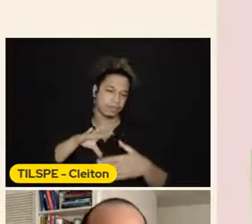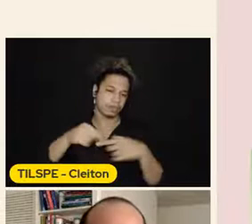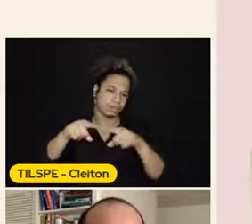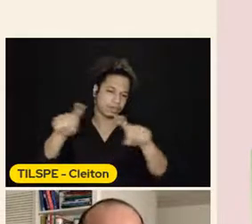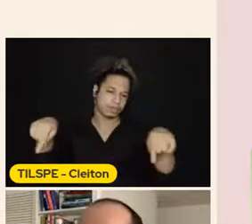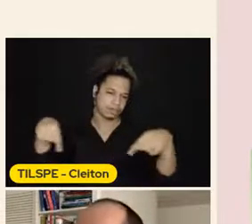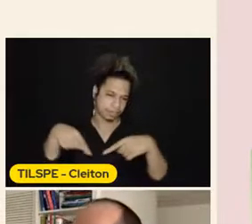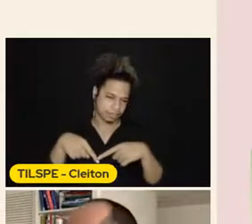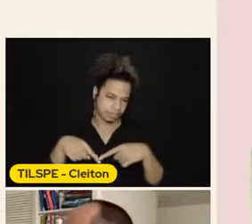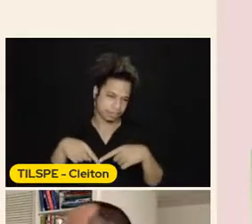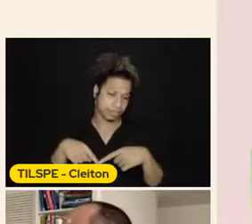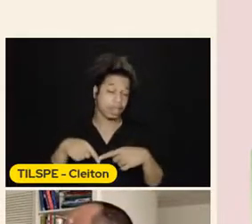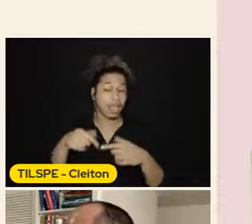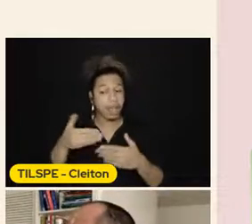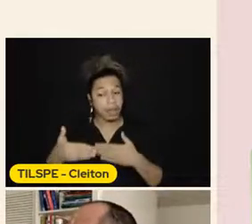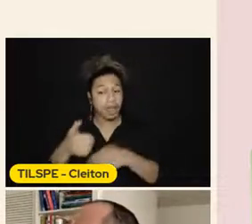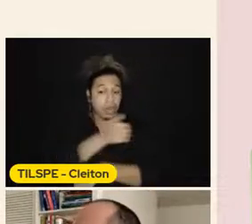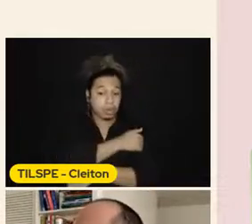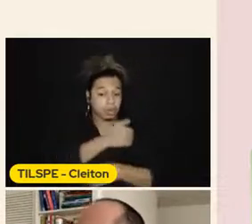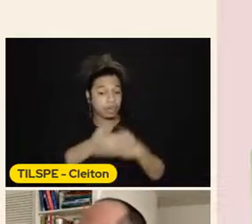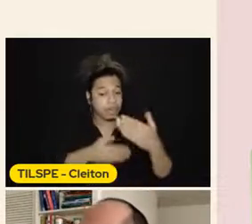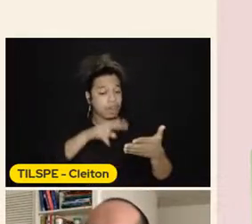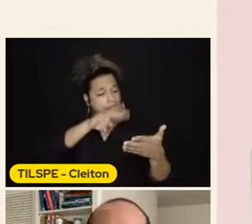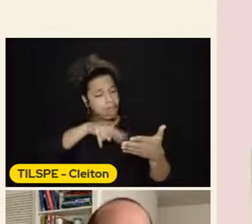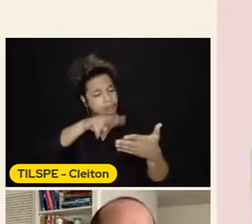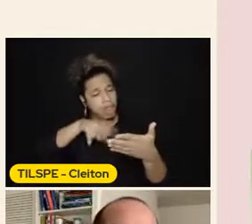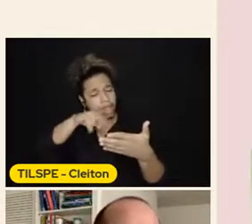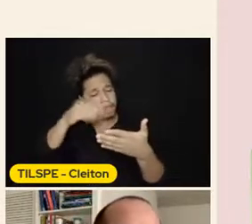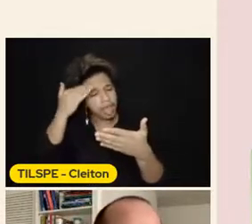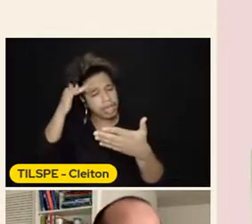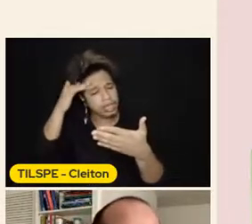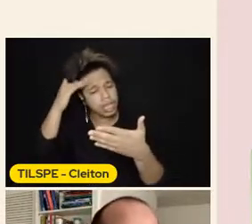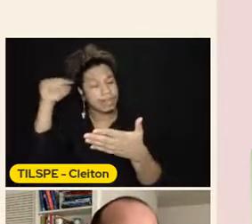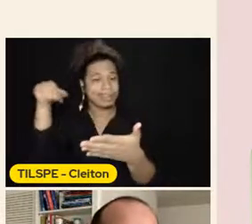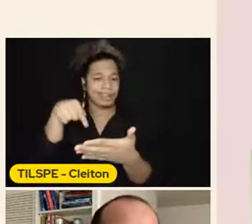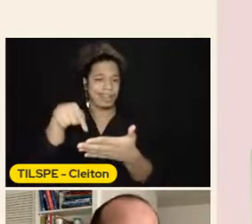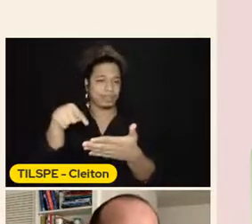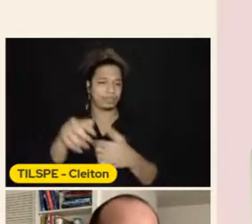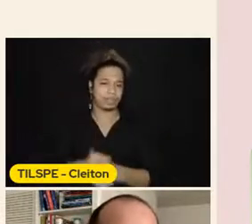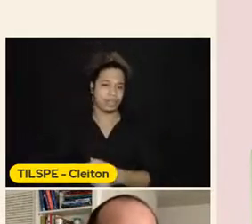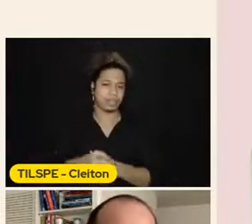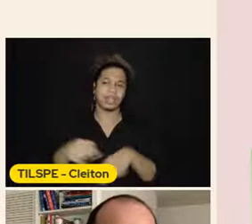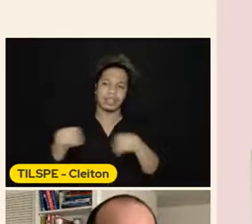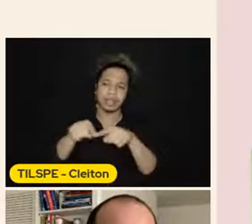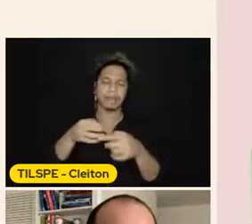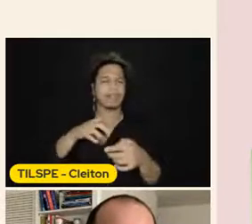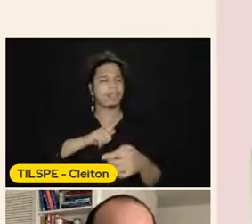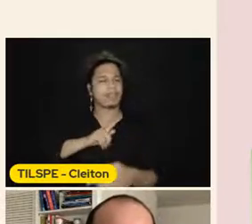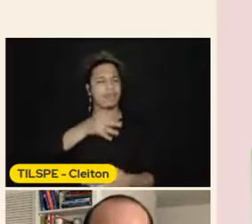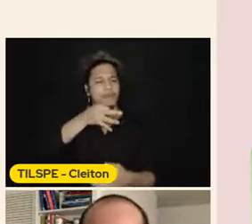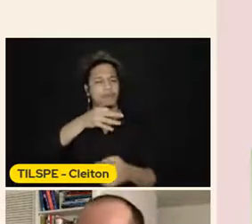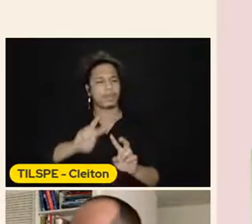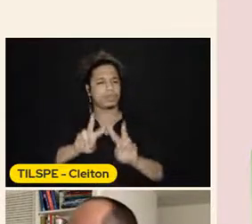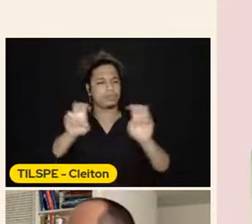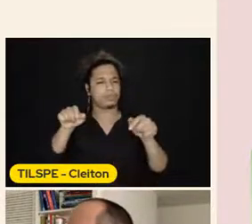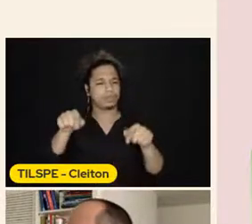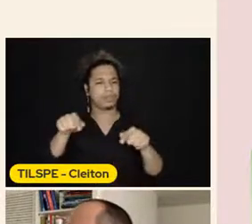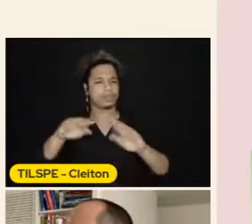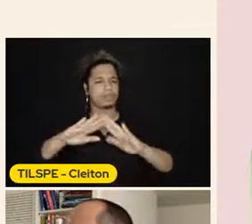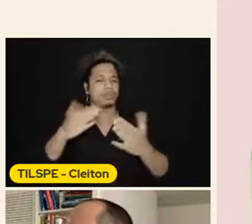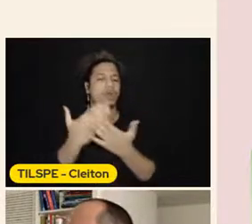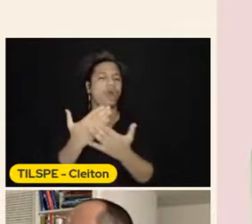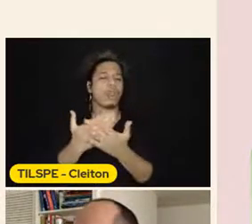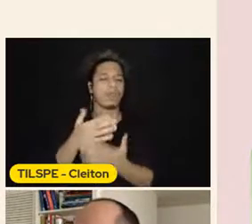they are grasping meaning and position themselves and learn about these residential schools.